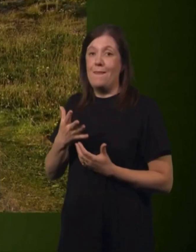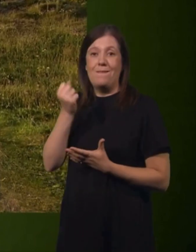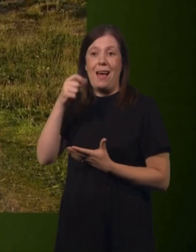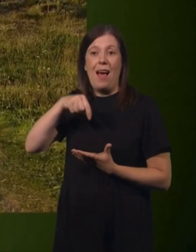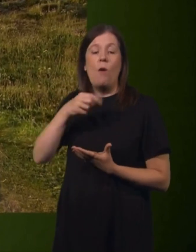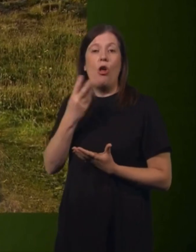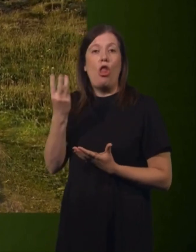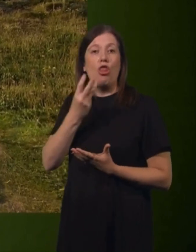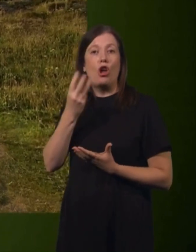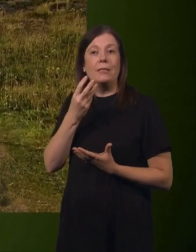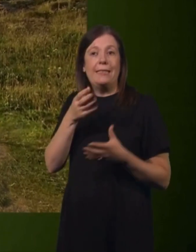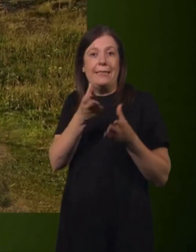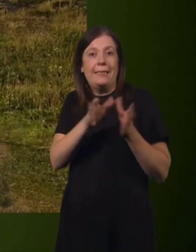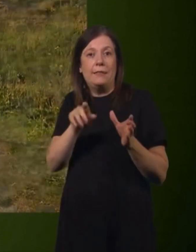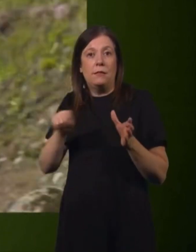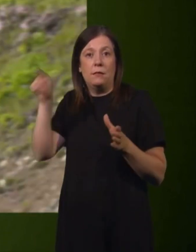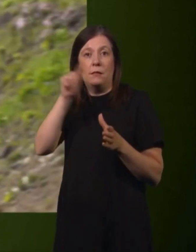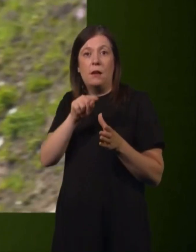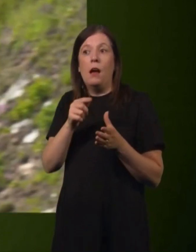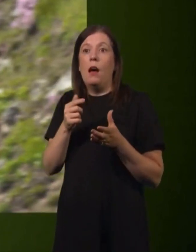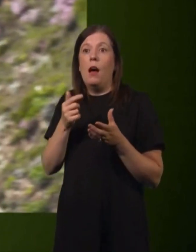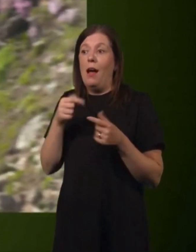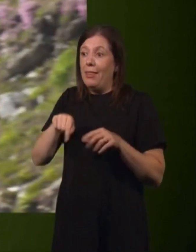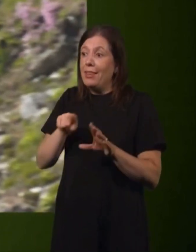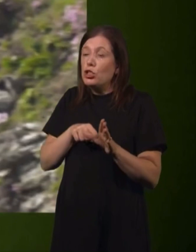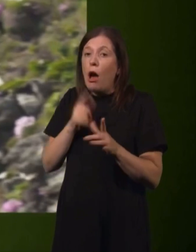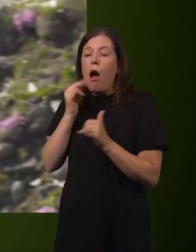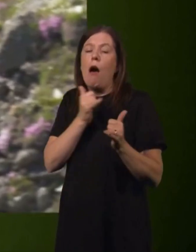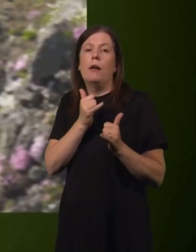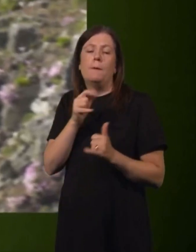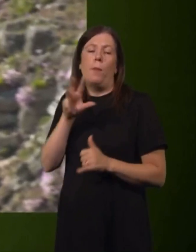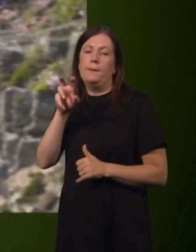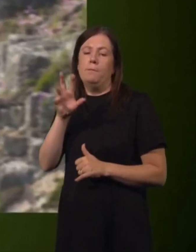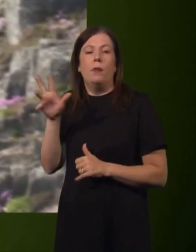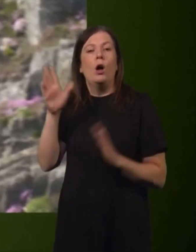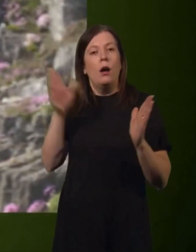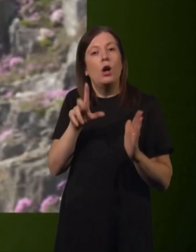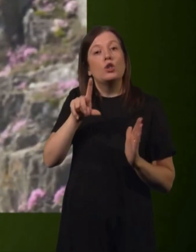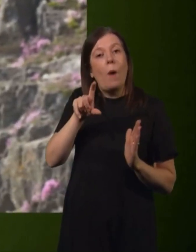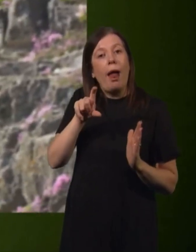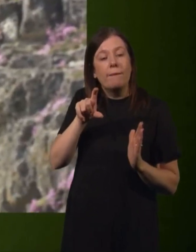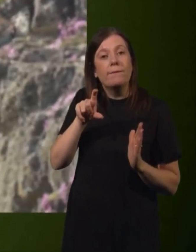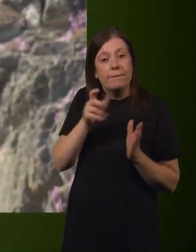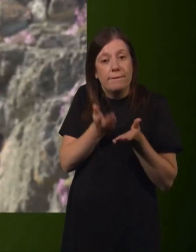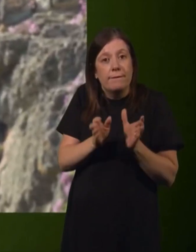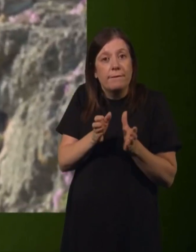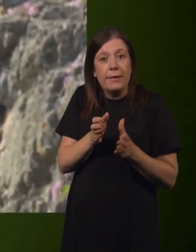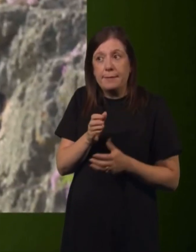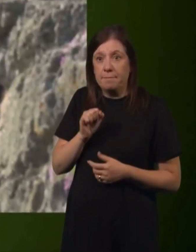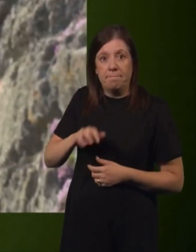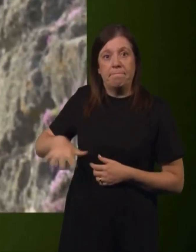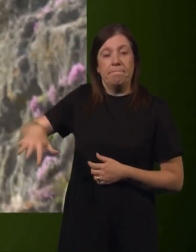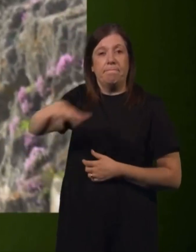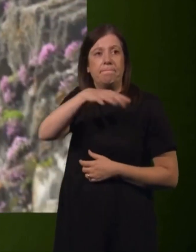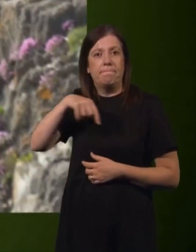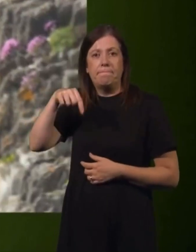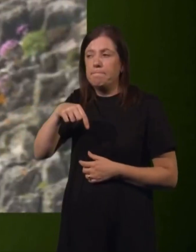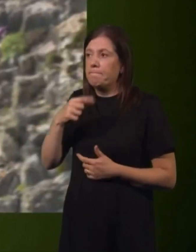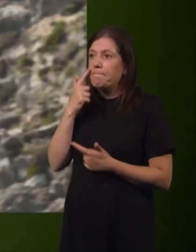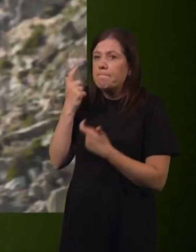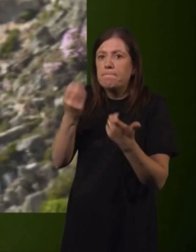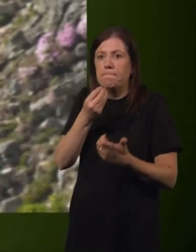at South Stack, and this year there are 12 of them that are active. So they're doing well, not just because of the nest site, but because of habitat as well. There's good